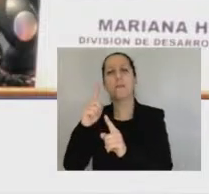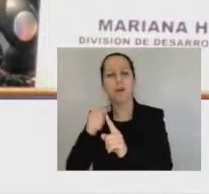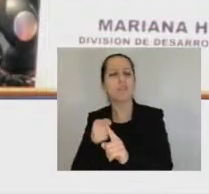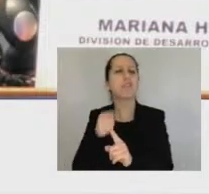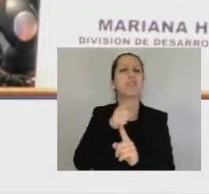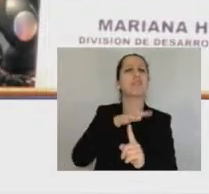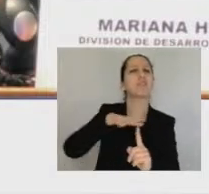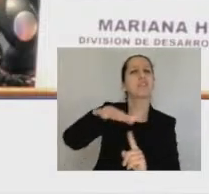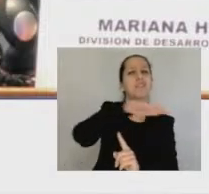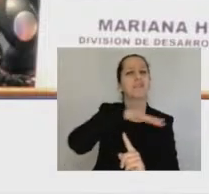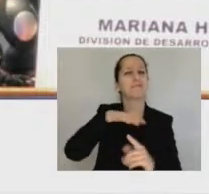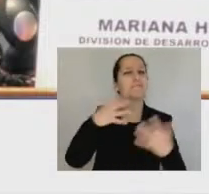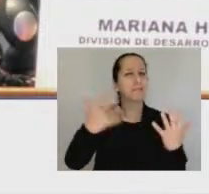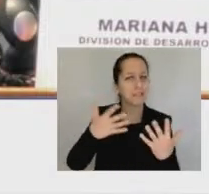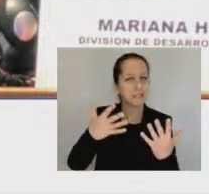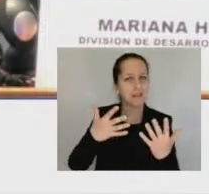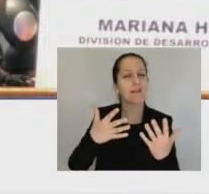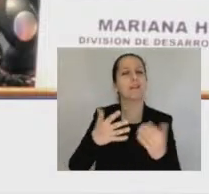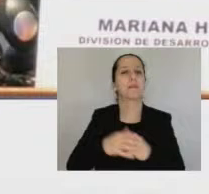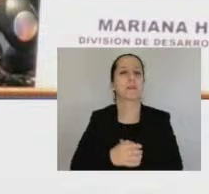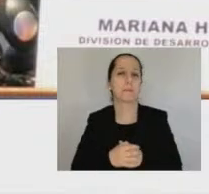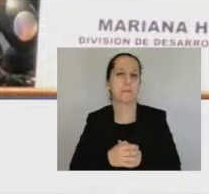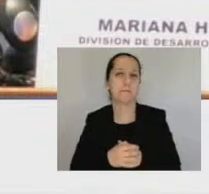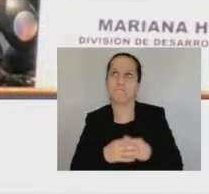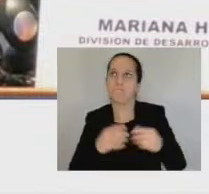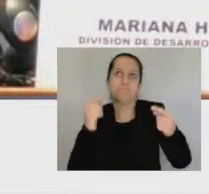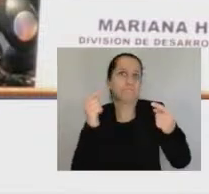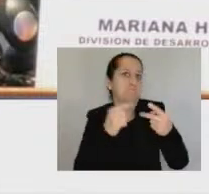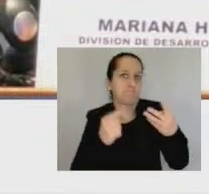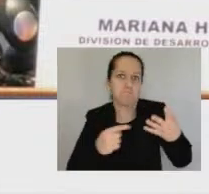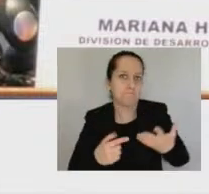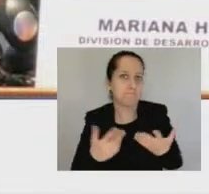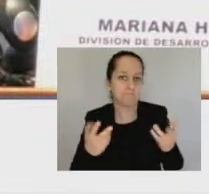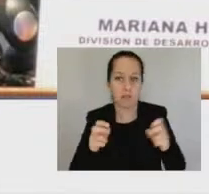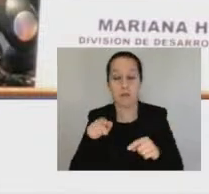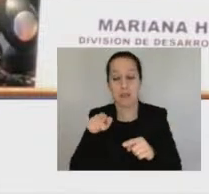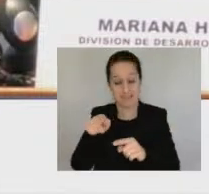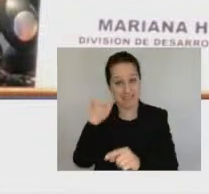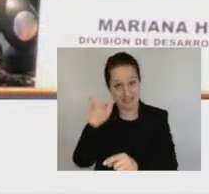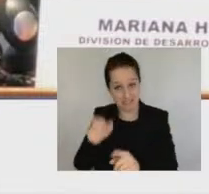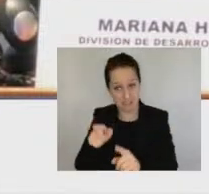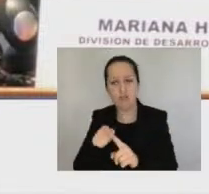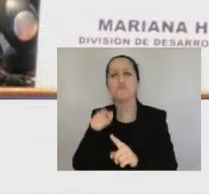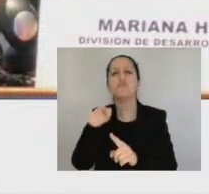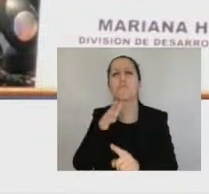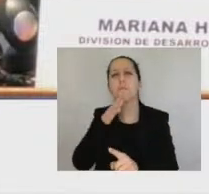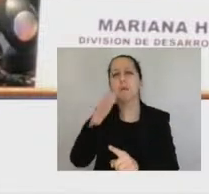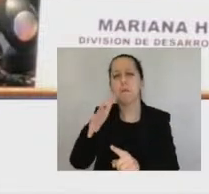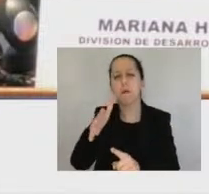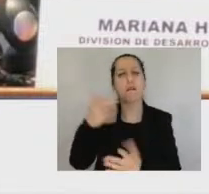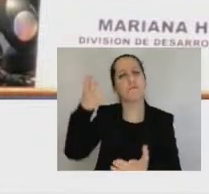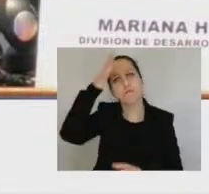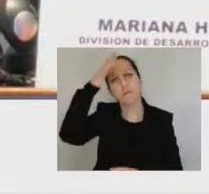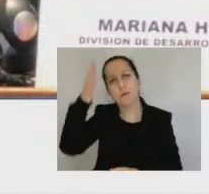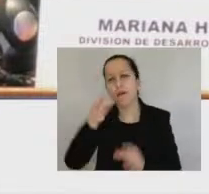different variables, different circumstances. We're now looking at the education of the